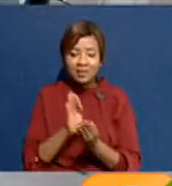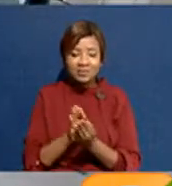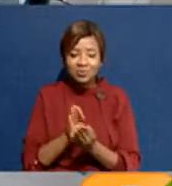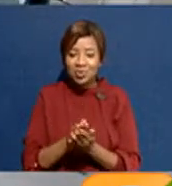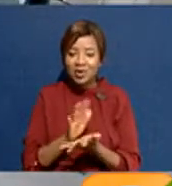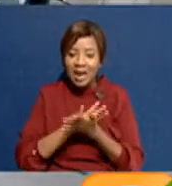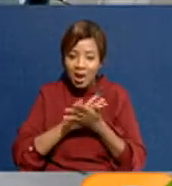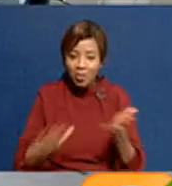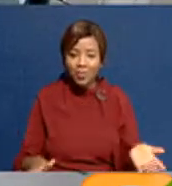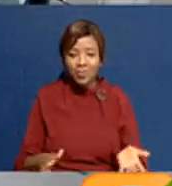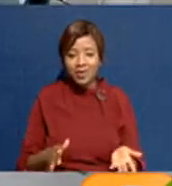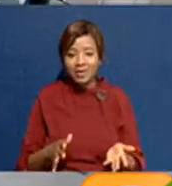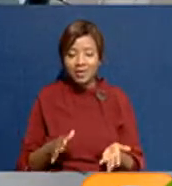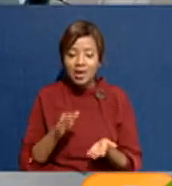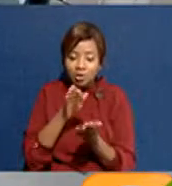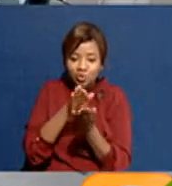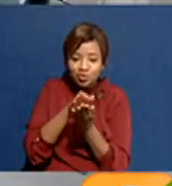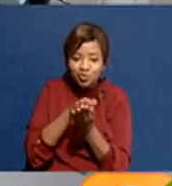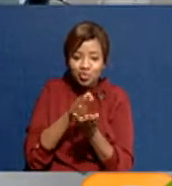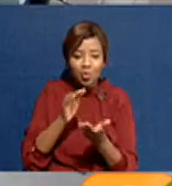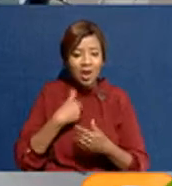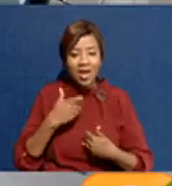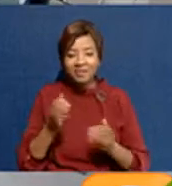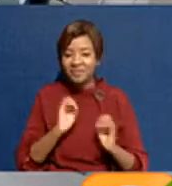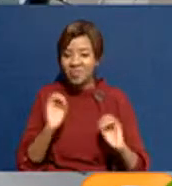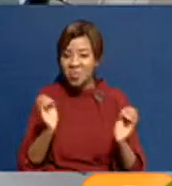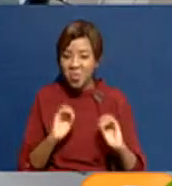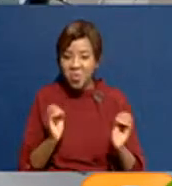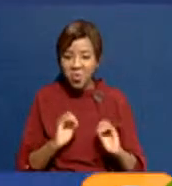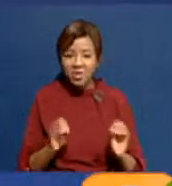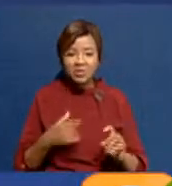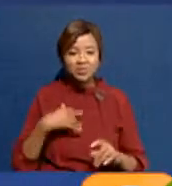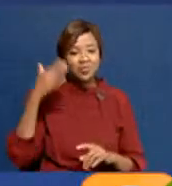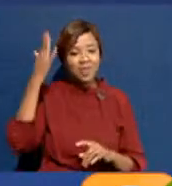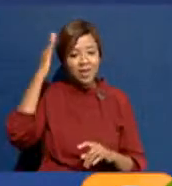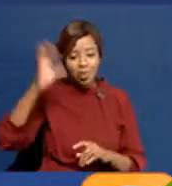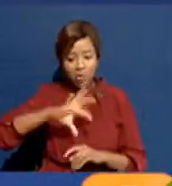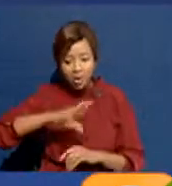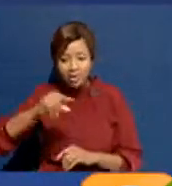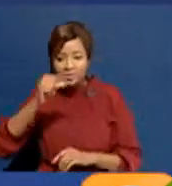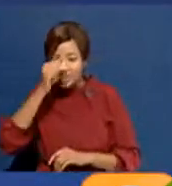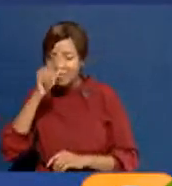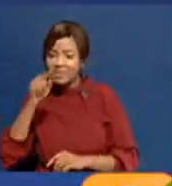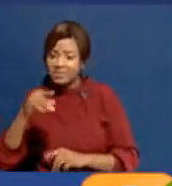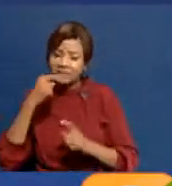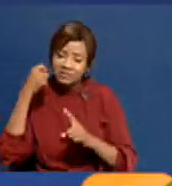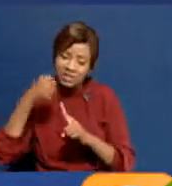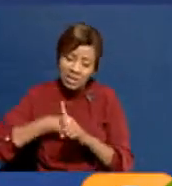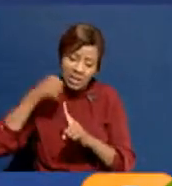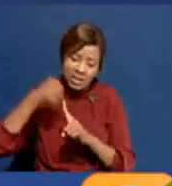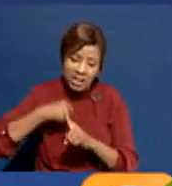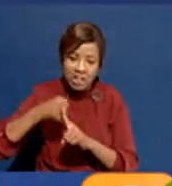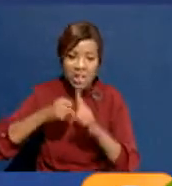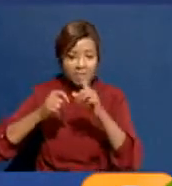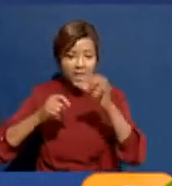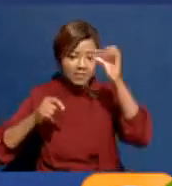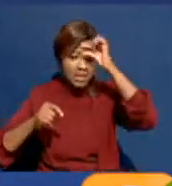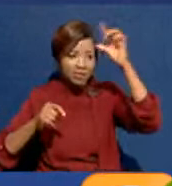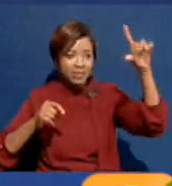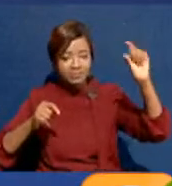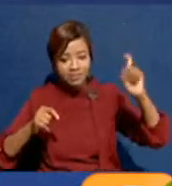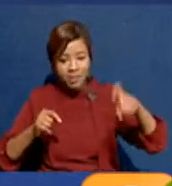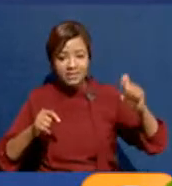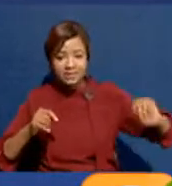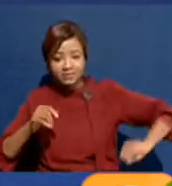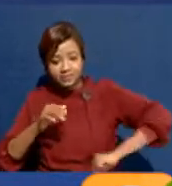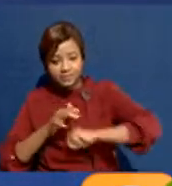So I feel the county governments are struggling, but the government needs to come in. They need to create something that is going to help the children